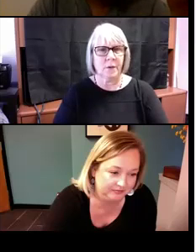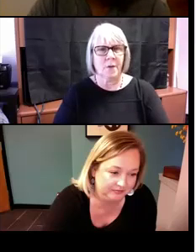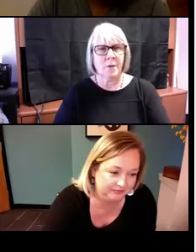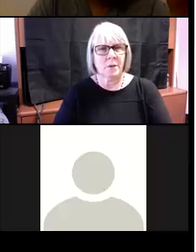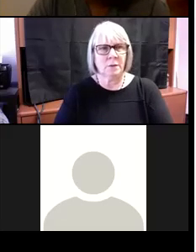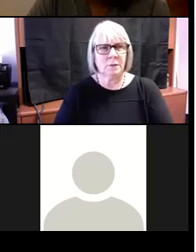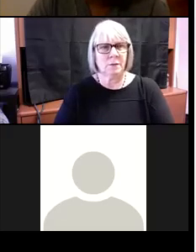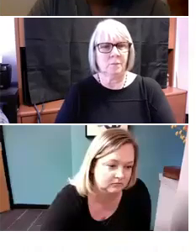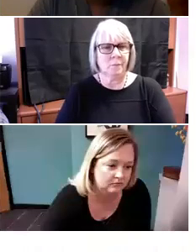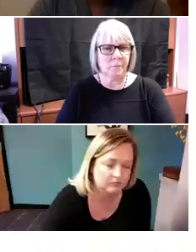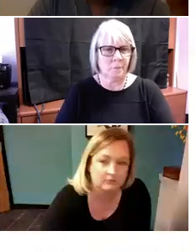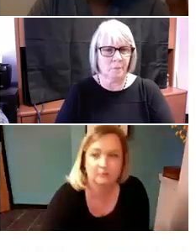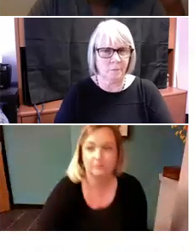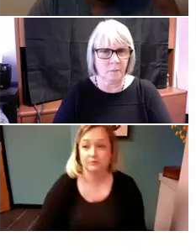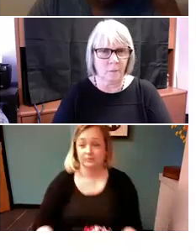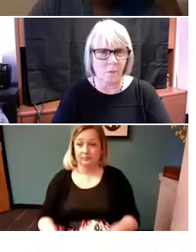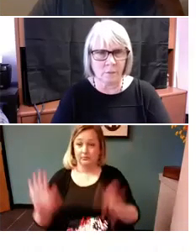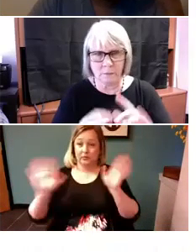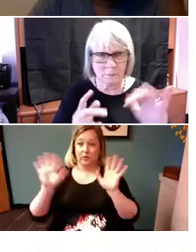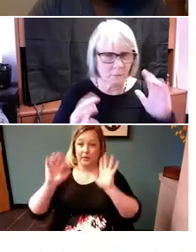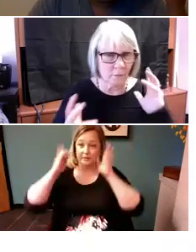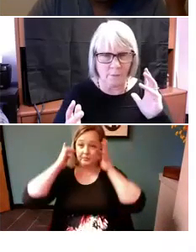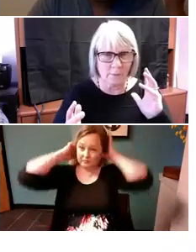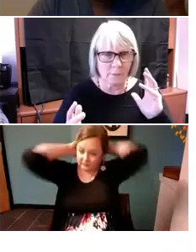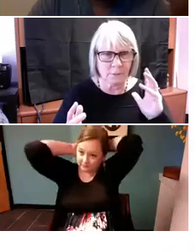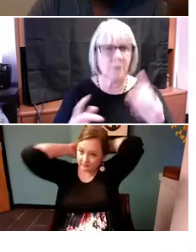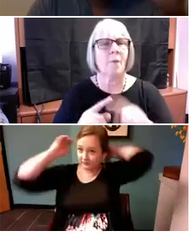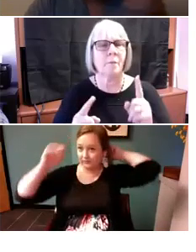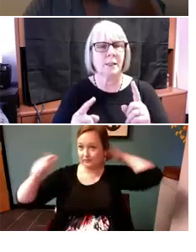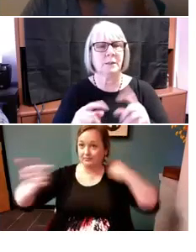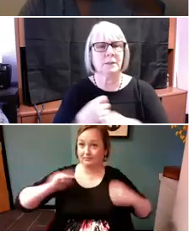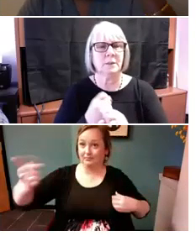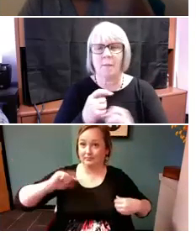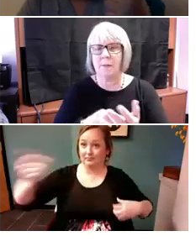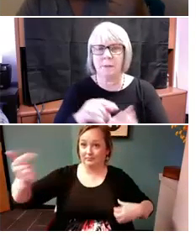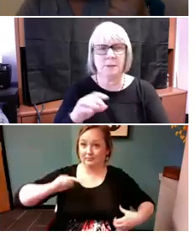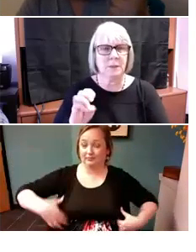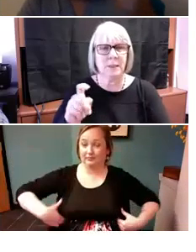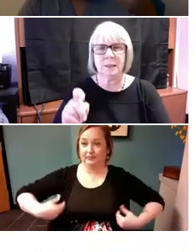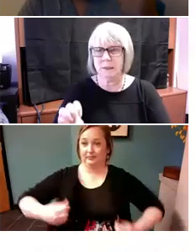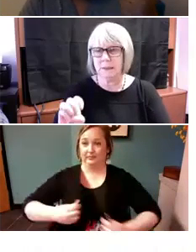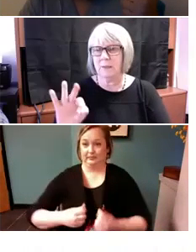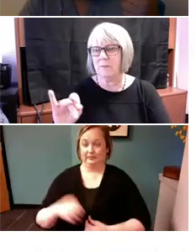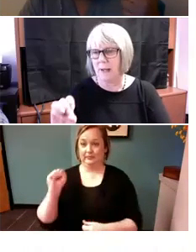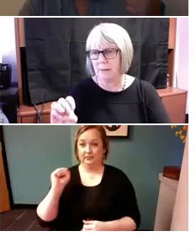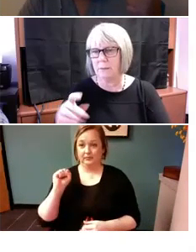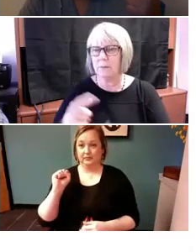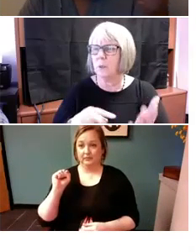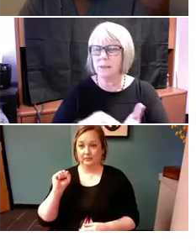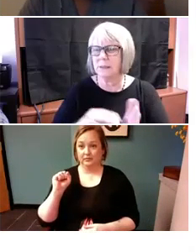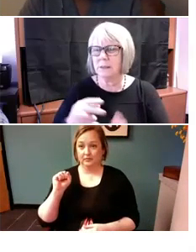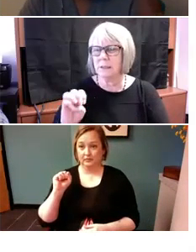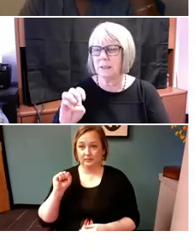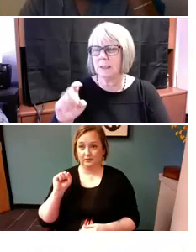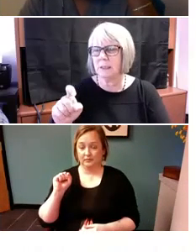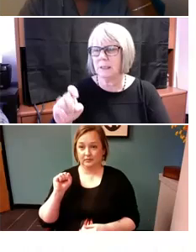It is linking, it is doing blah, blah, blah stuff, don't care, but it generates this exe file. What this exe file means is that